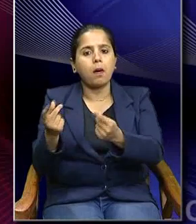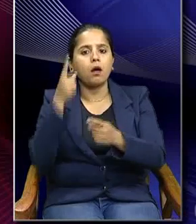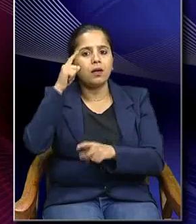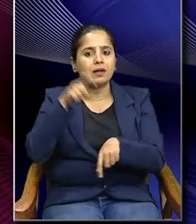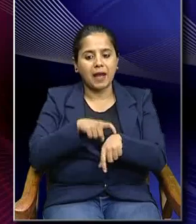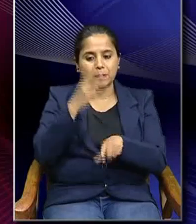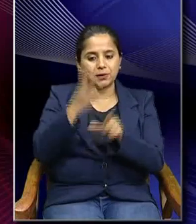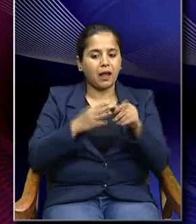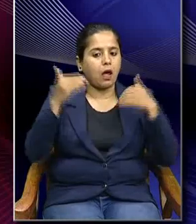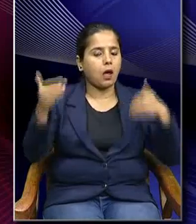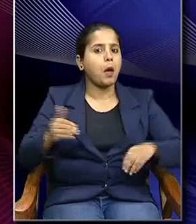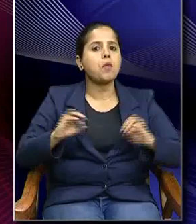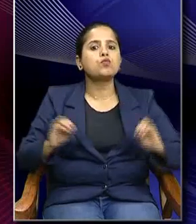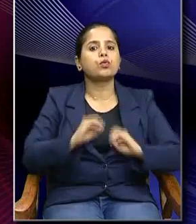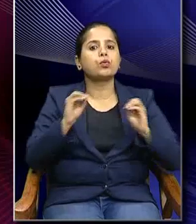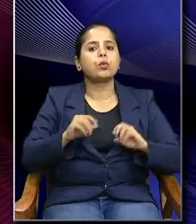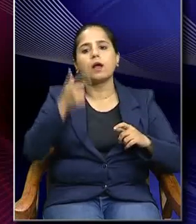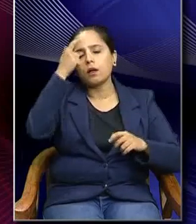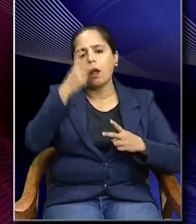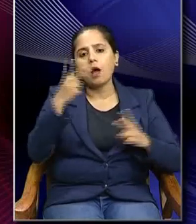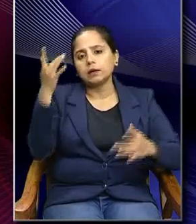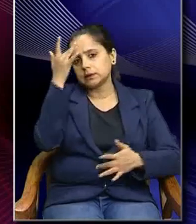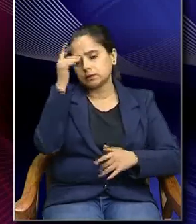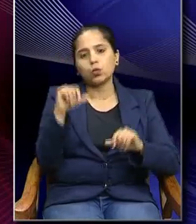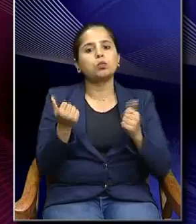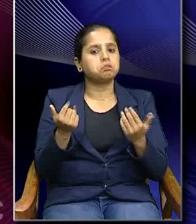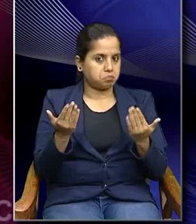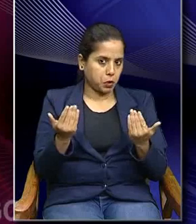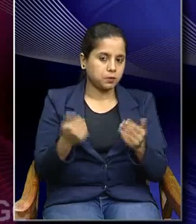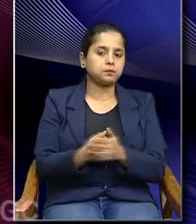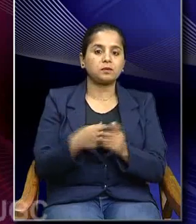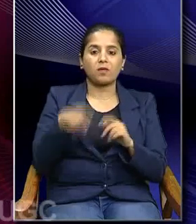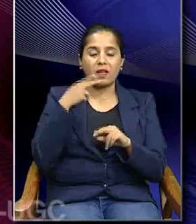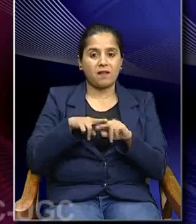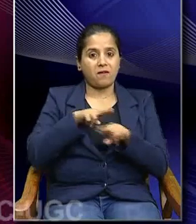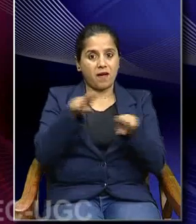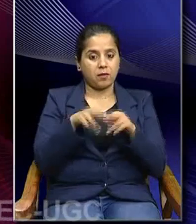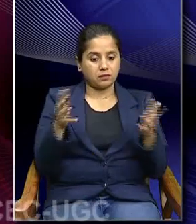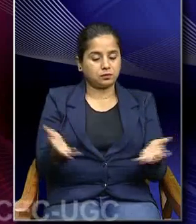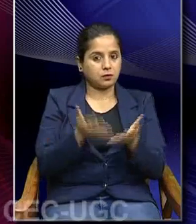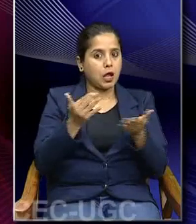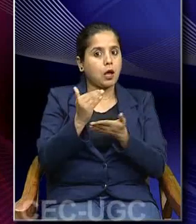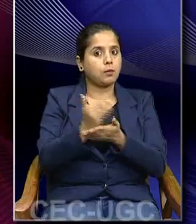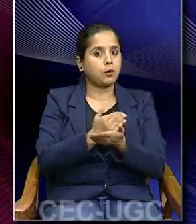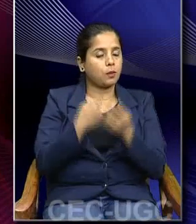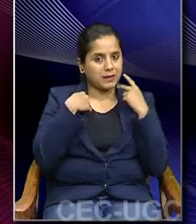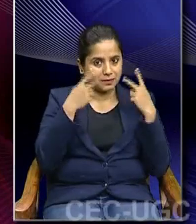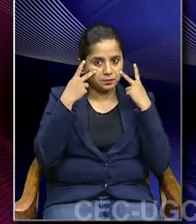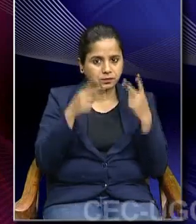control other health related problems. So, when we look into family welfare program which comes in through